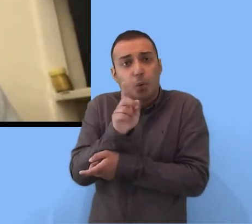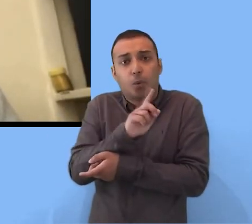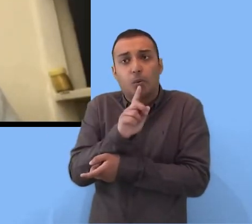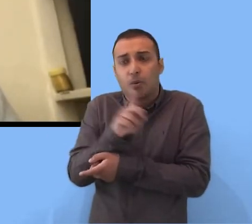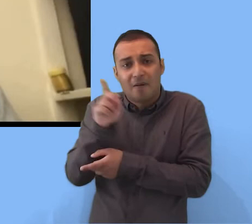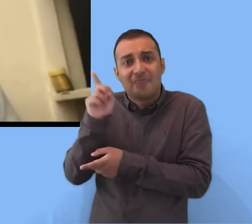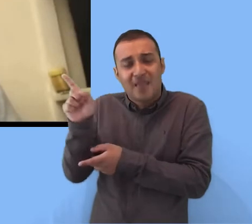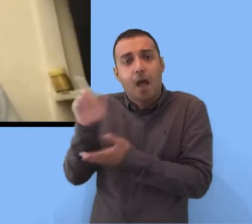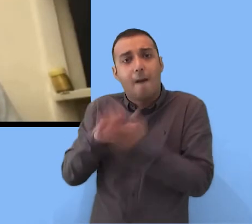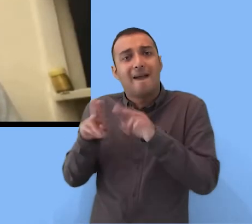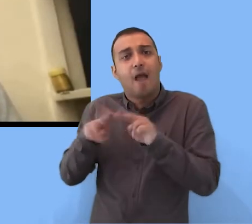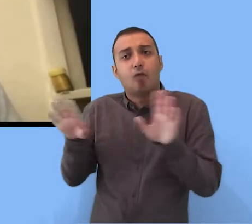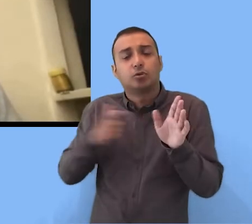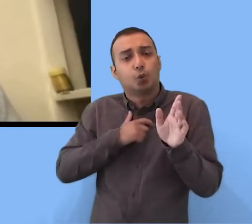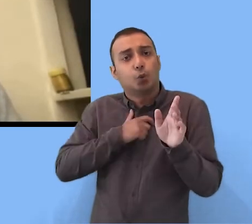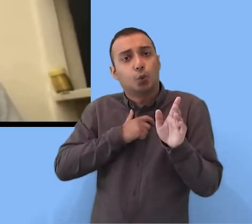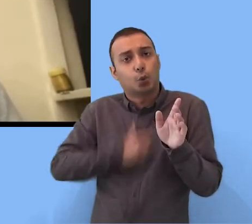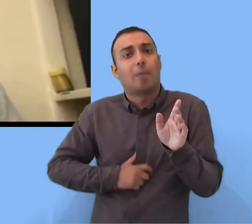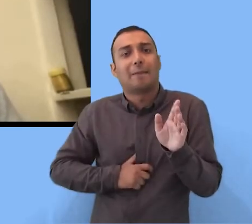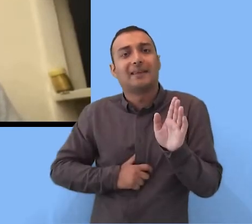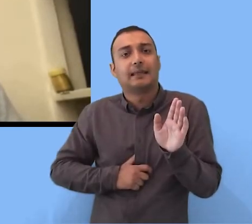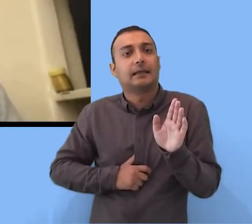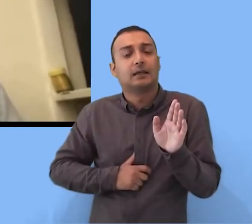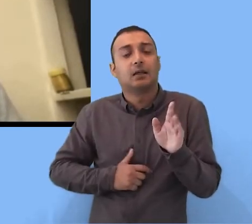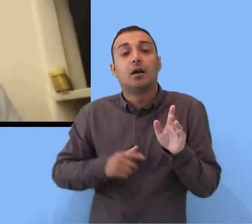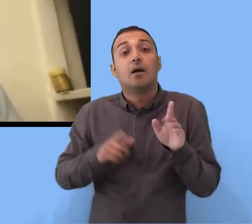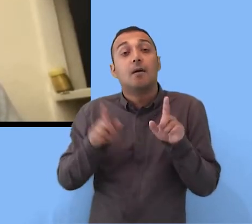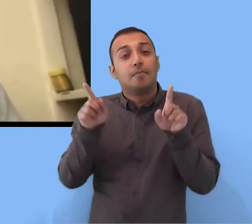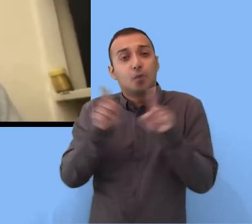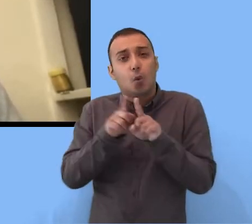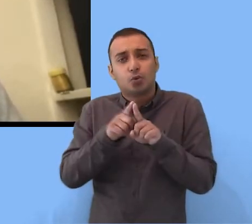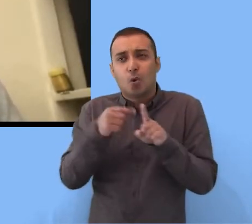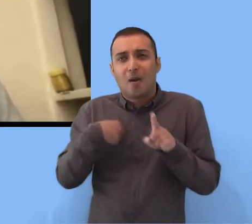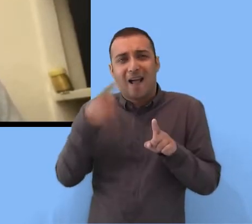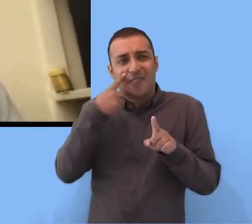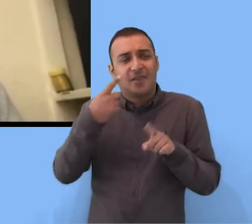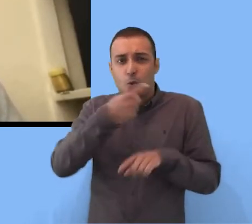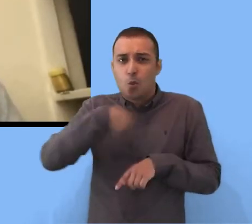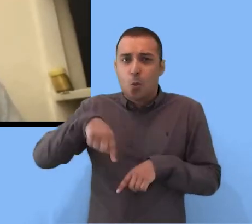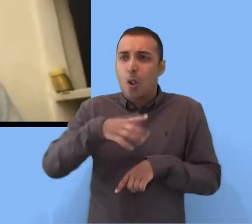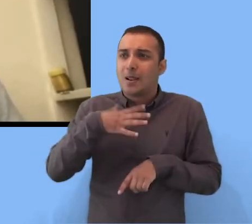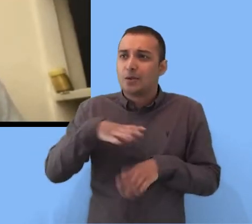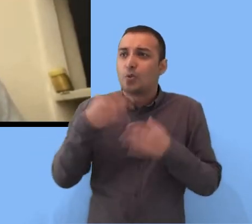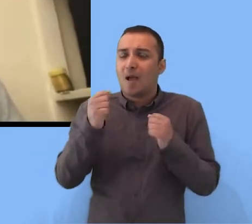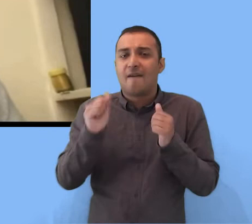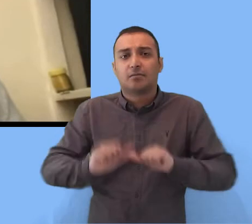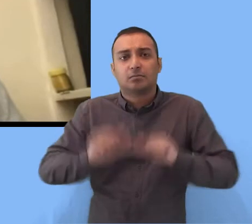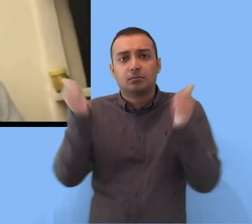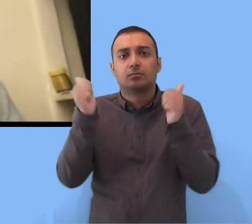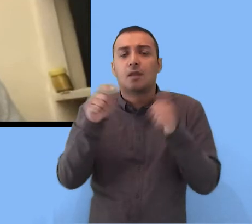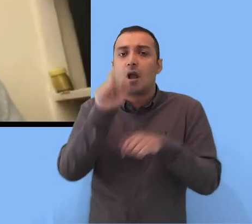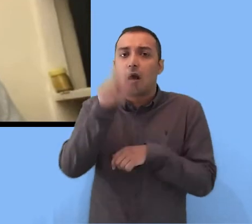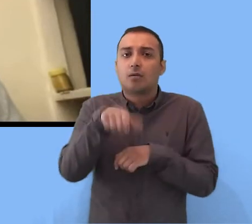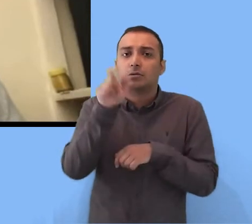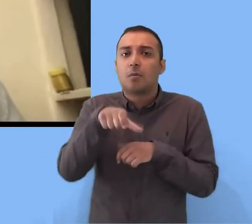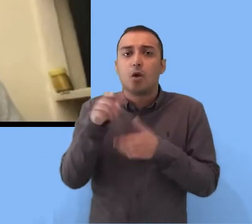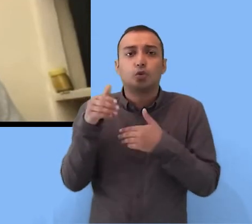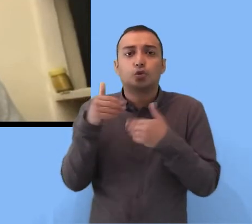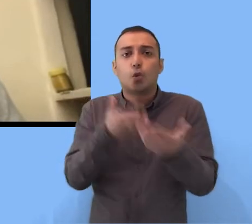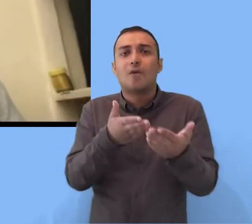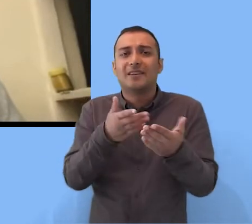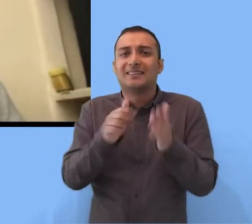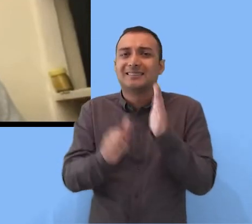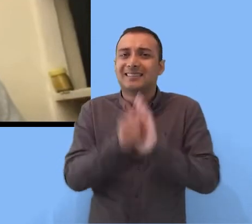service skills, I feel like that's something that should be part of the annual training, customer